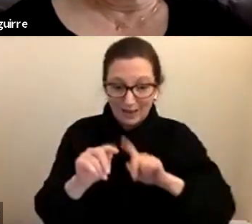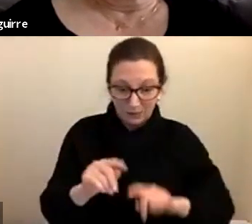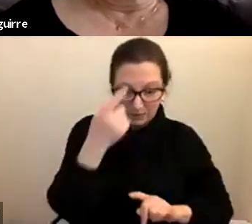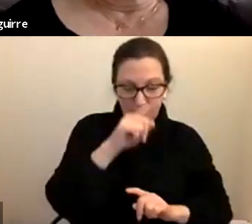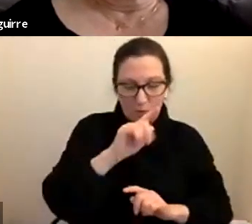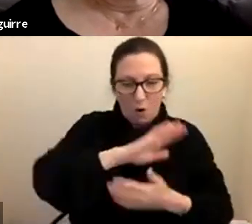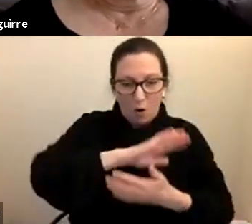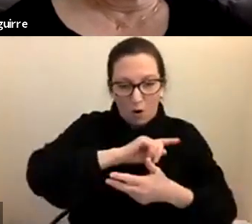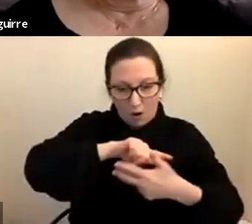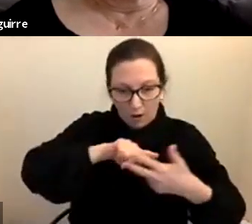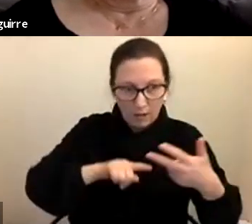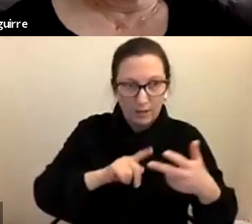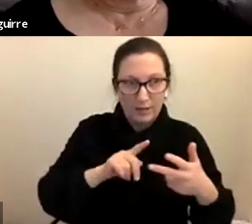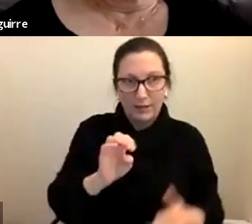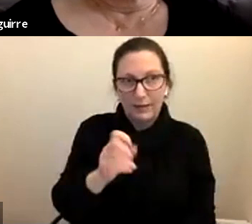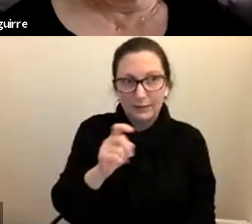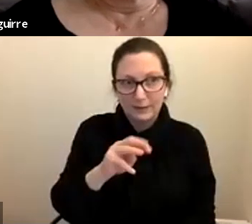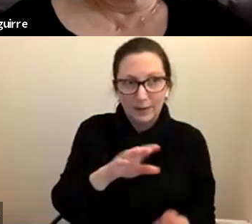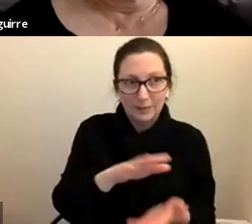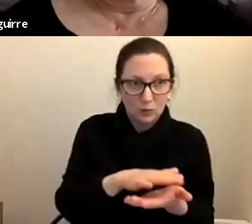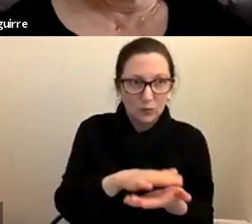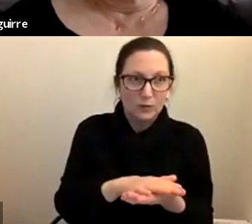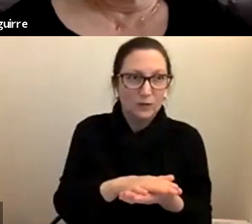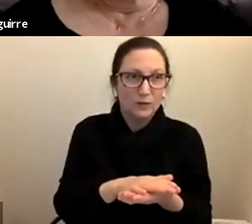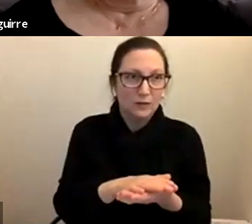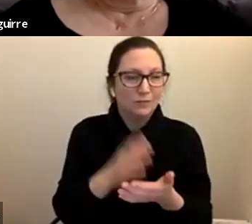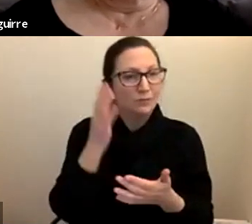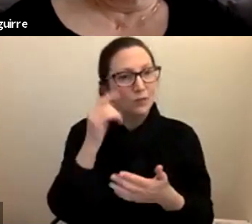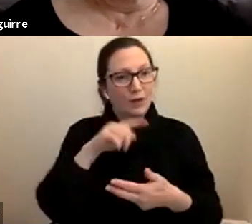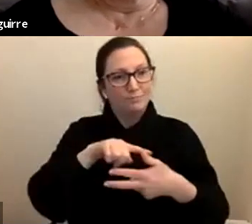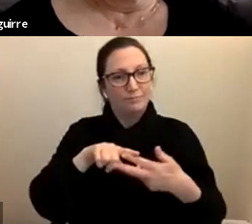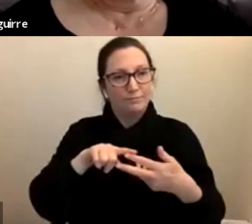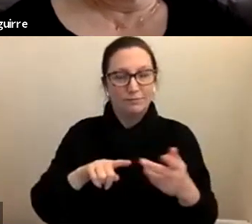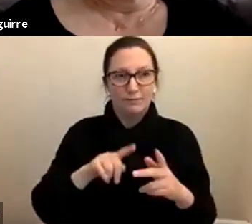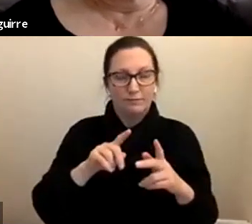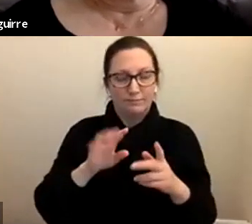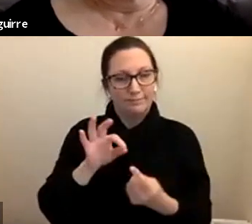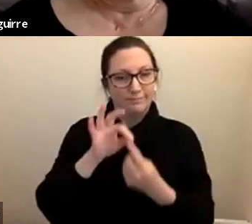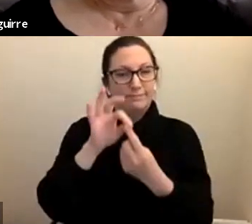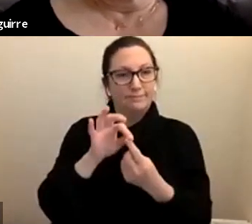also for each one, because we have 3 very different exam schools.